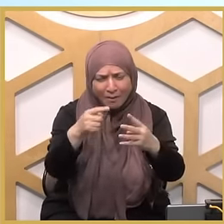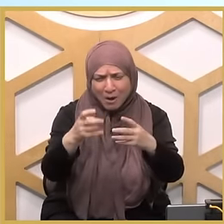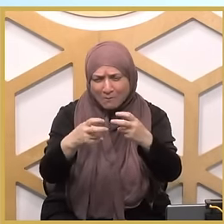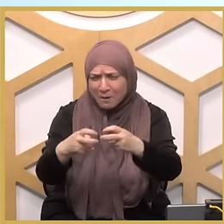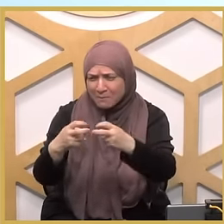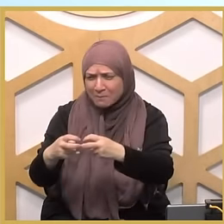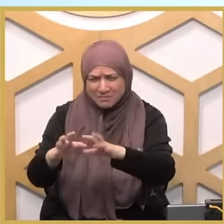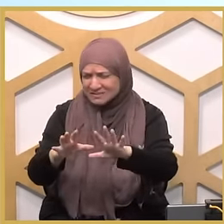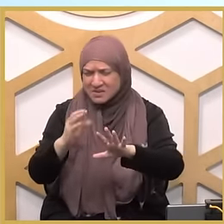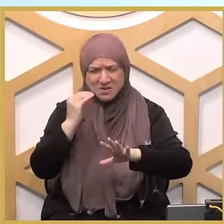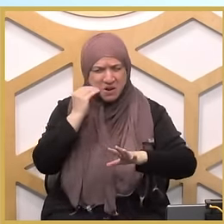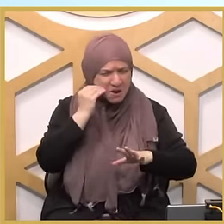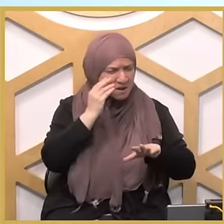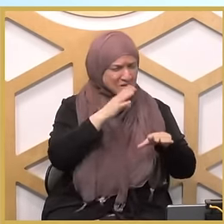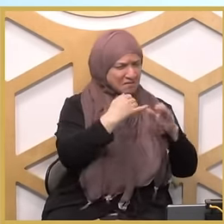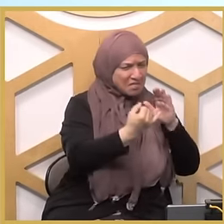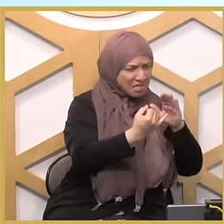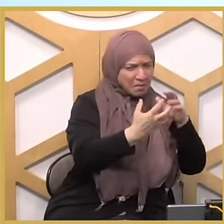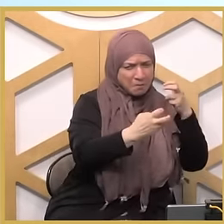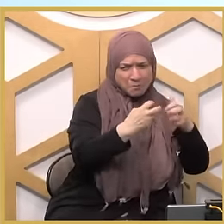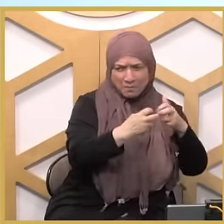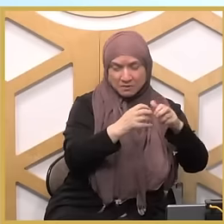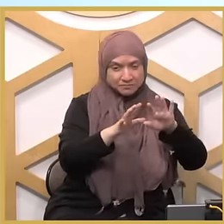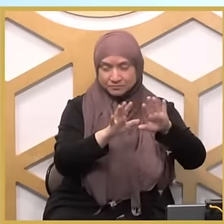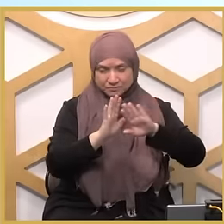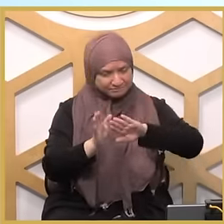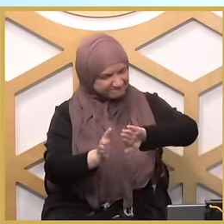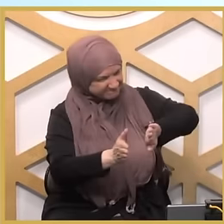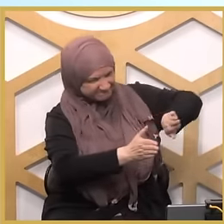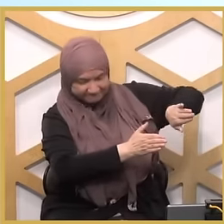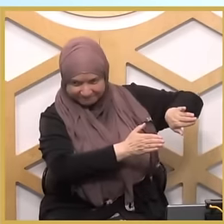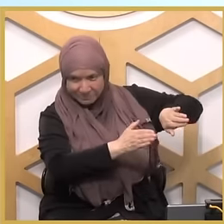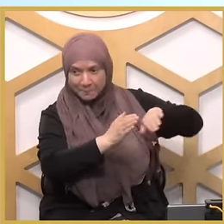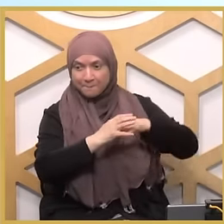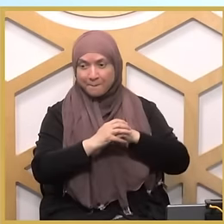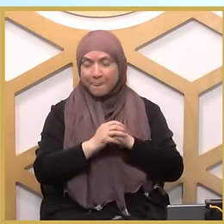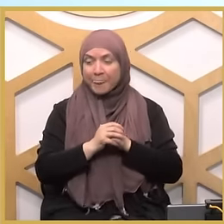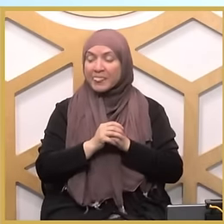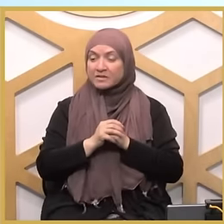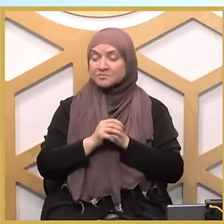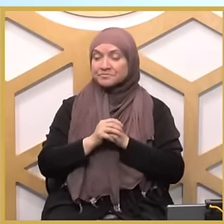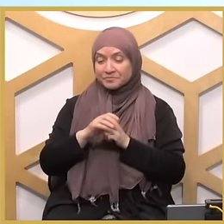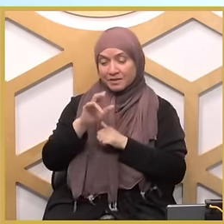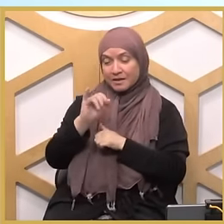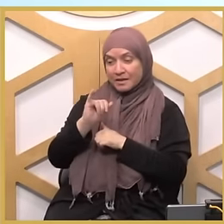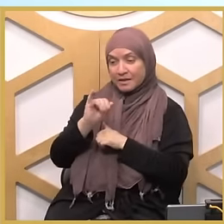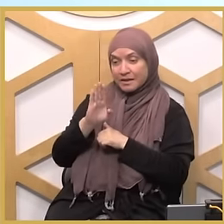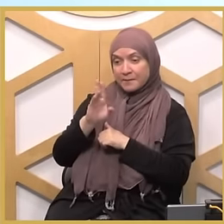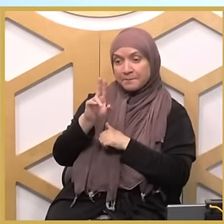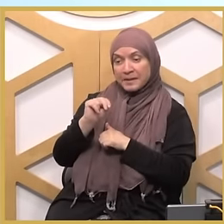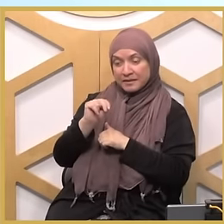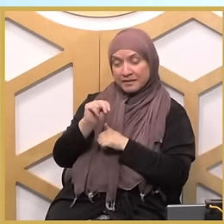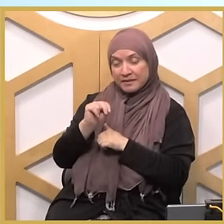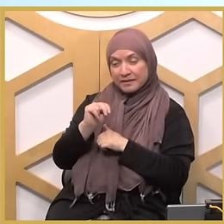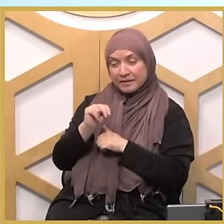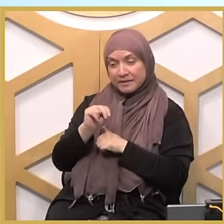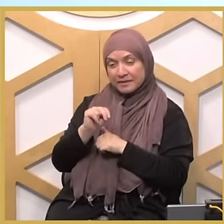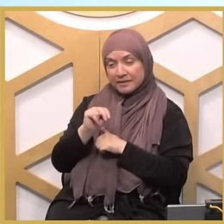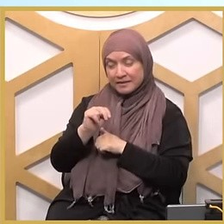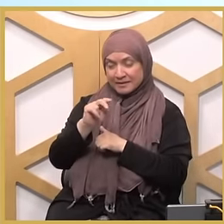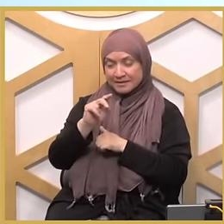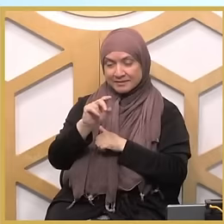mentions here, is that it would cause you to lose Allah subhanahu wa ta'ala. And here's the thing, if you lose Allah subhanahu wa